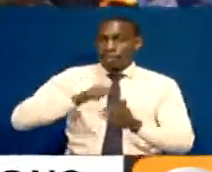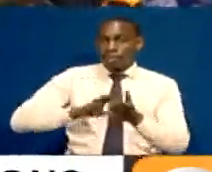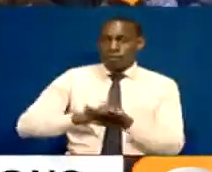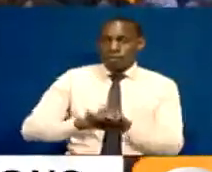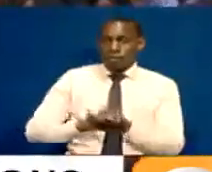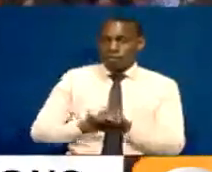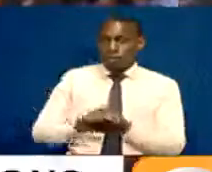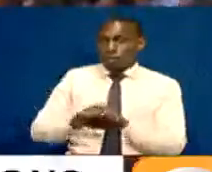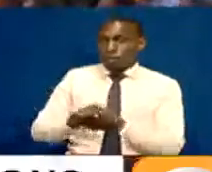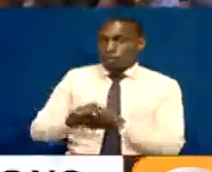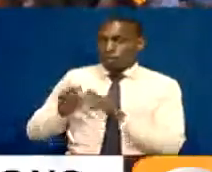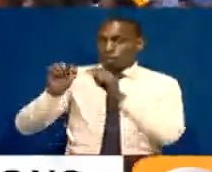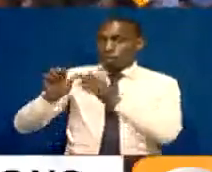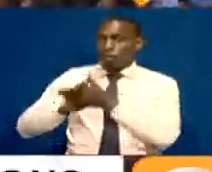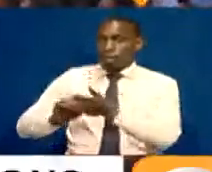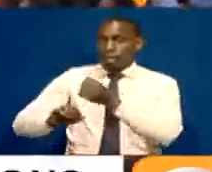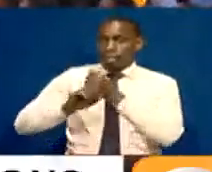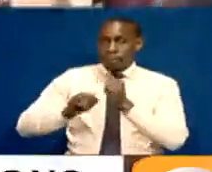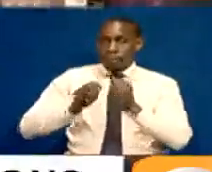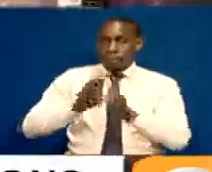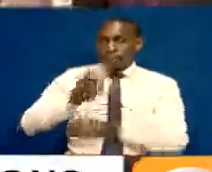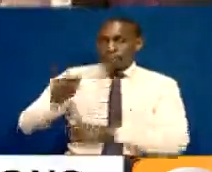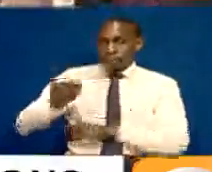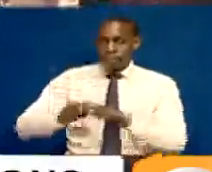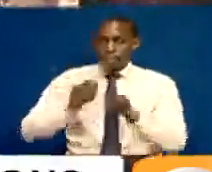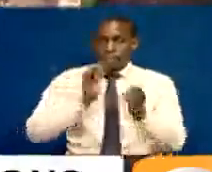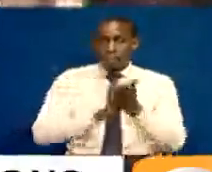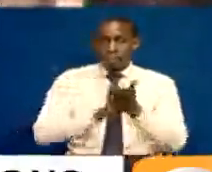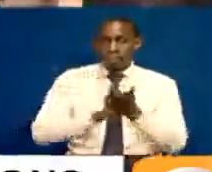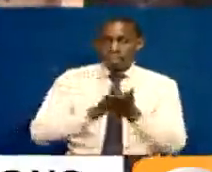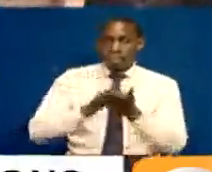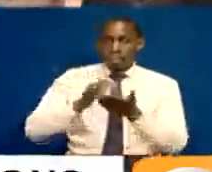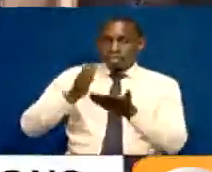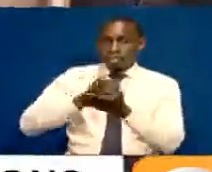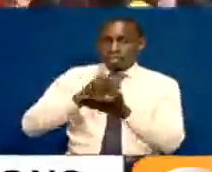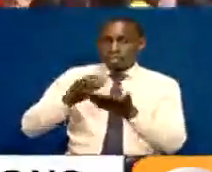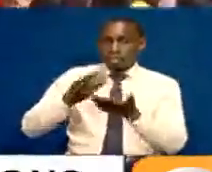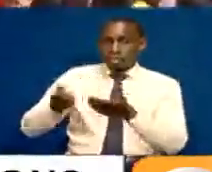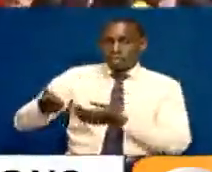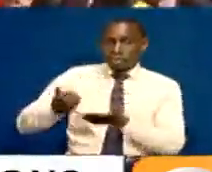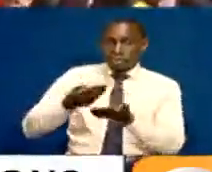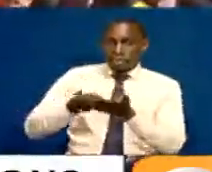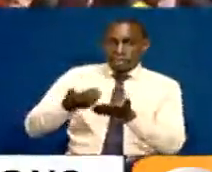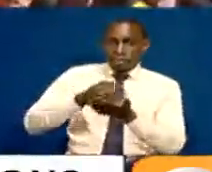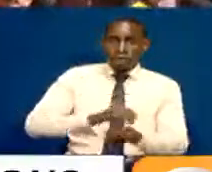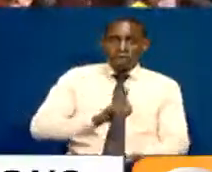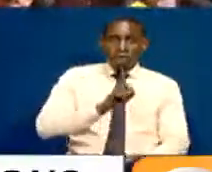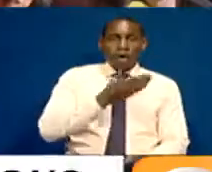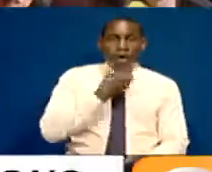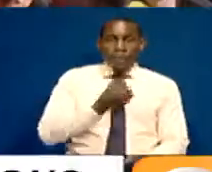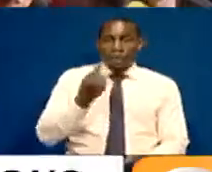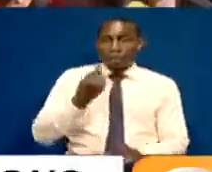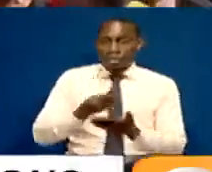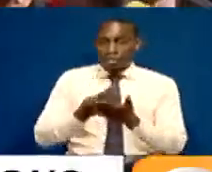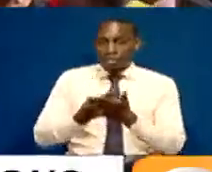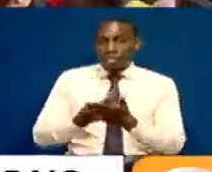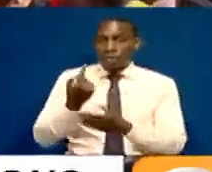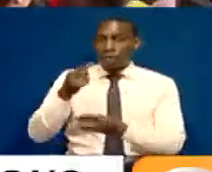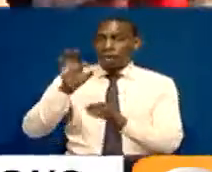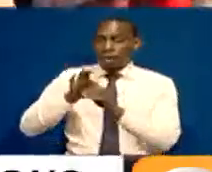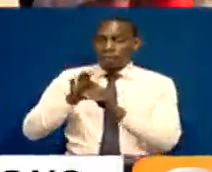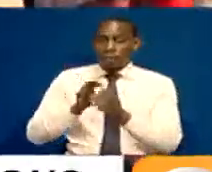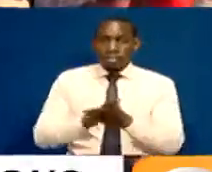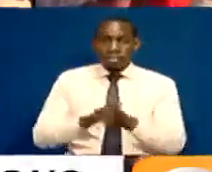counterparts on the spot for supporting the initiative whose proposed revenue-sharing formula of one man, one shilling, one